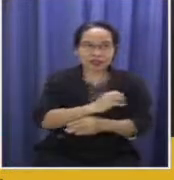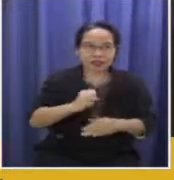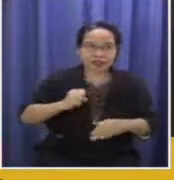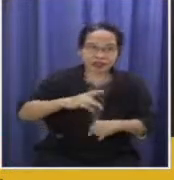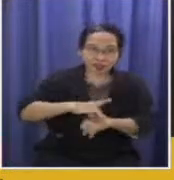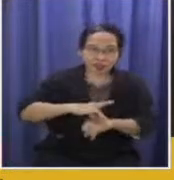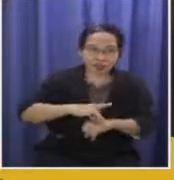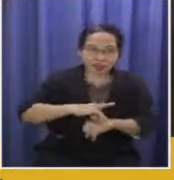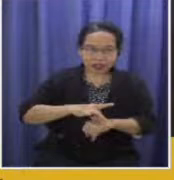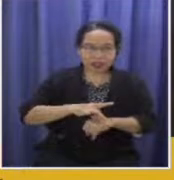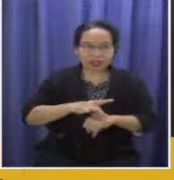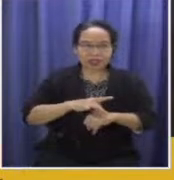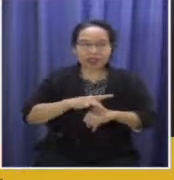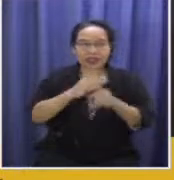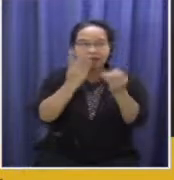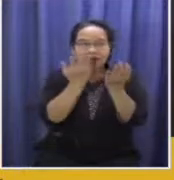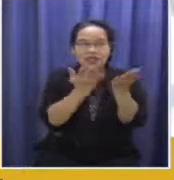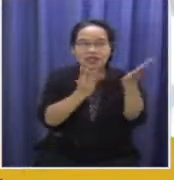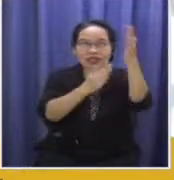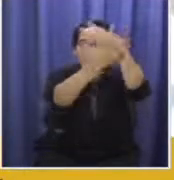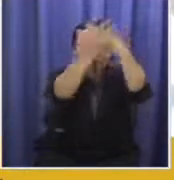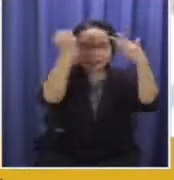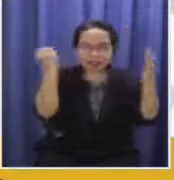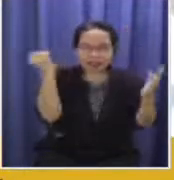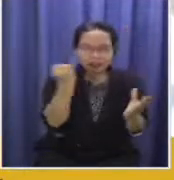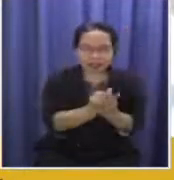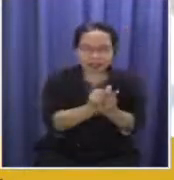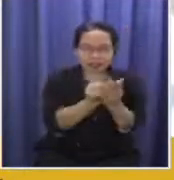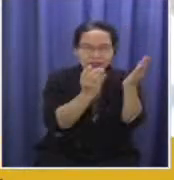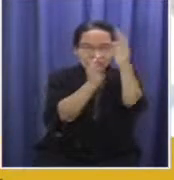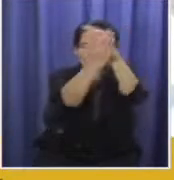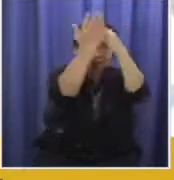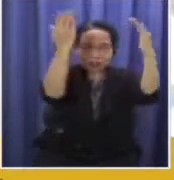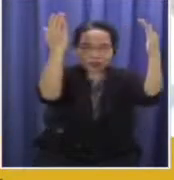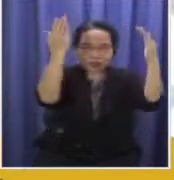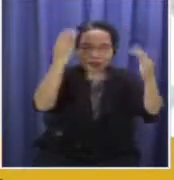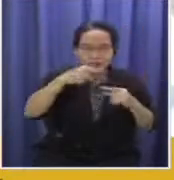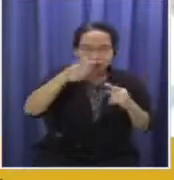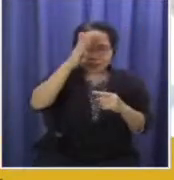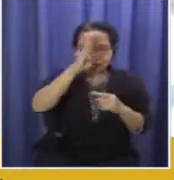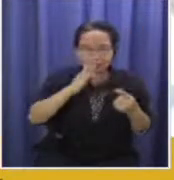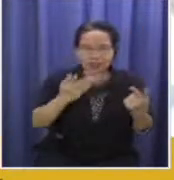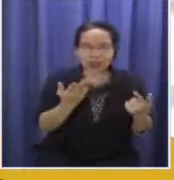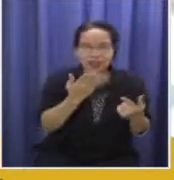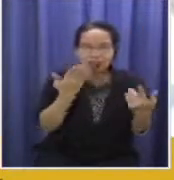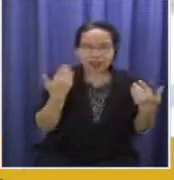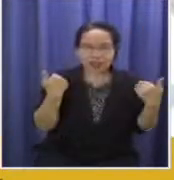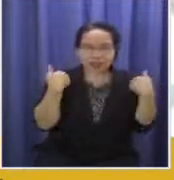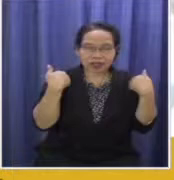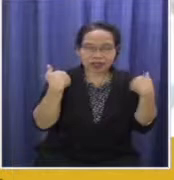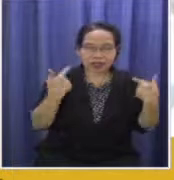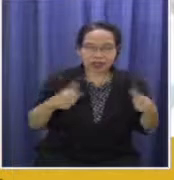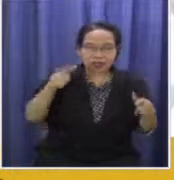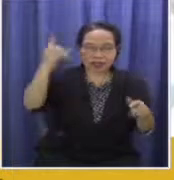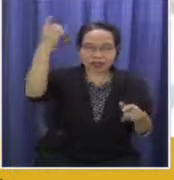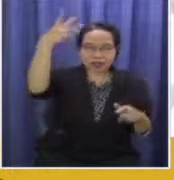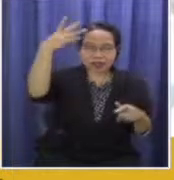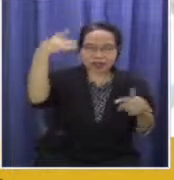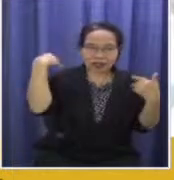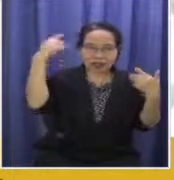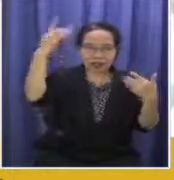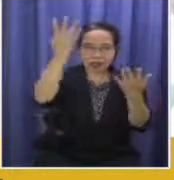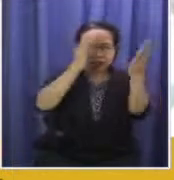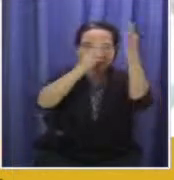earth. So it includes the heaven. When God said, "Let there be light," it can be light